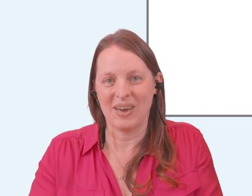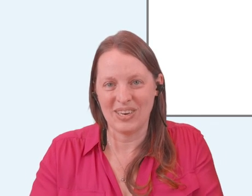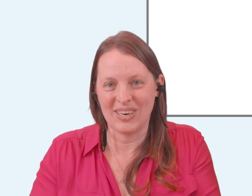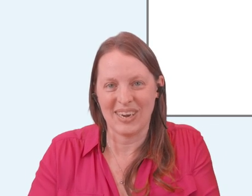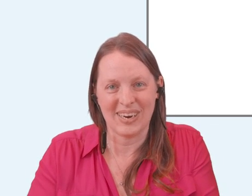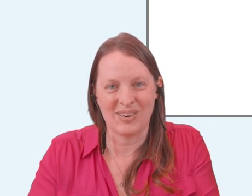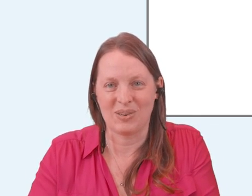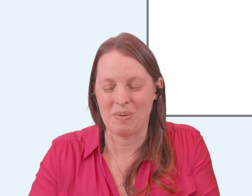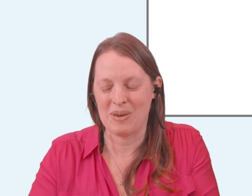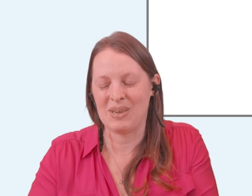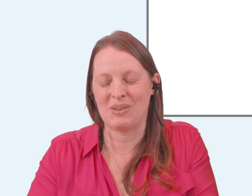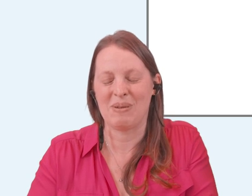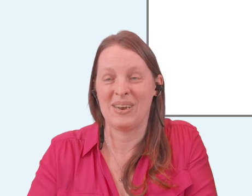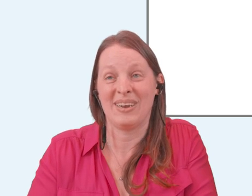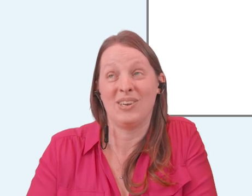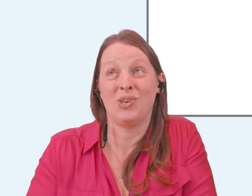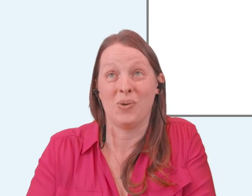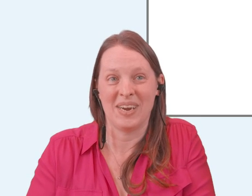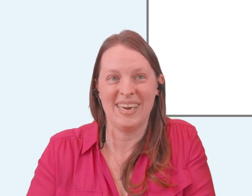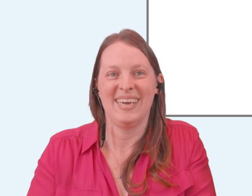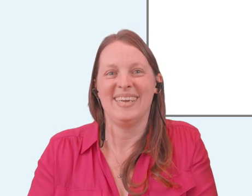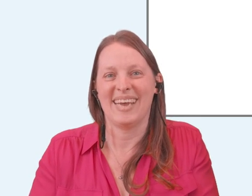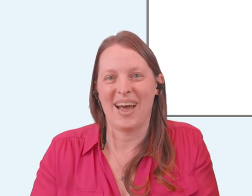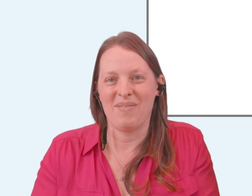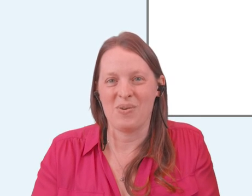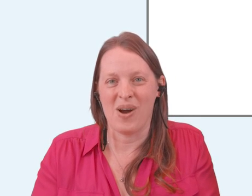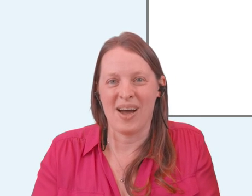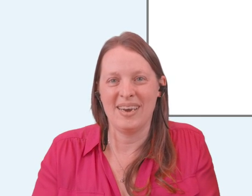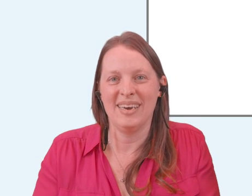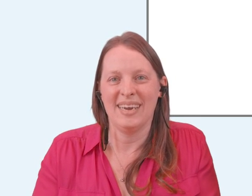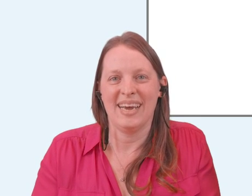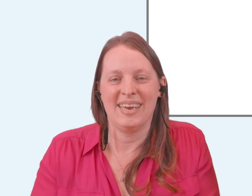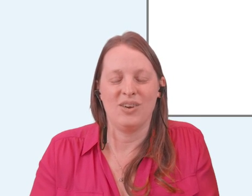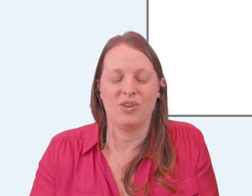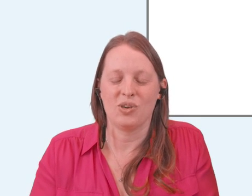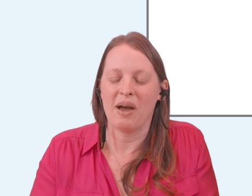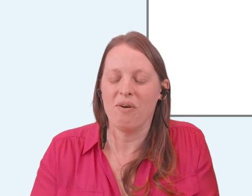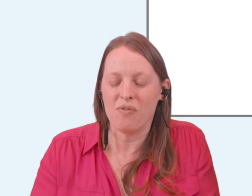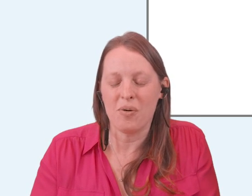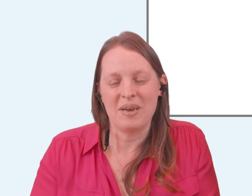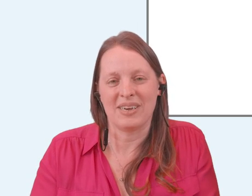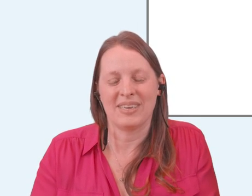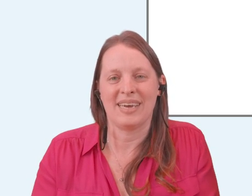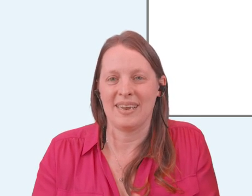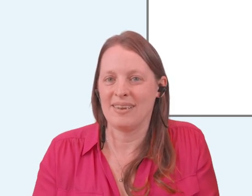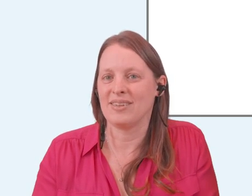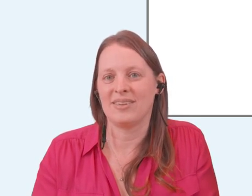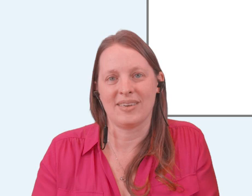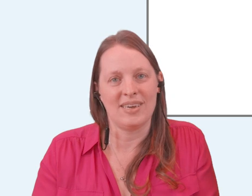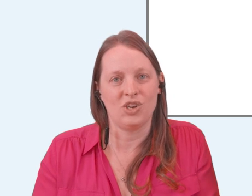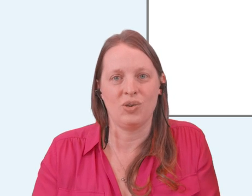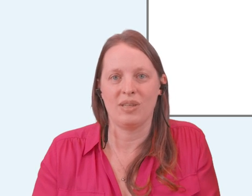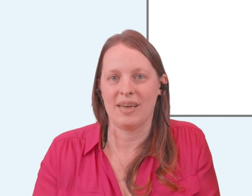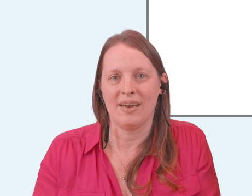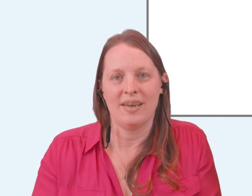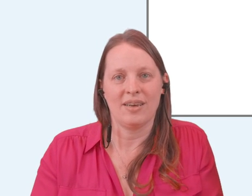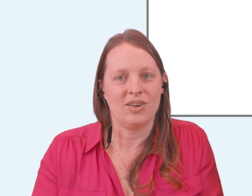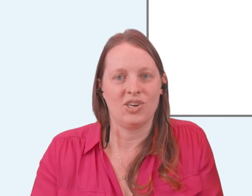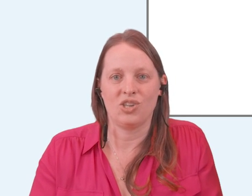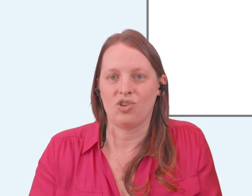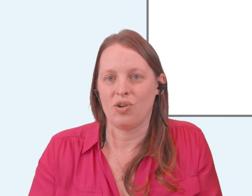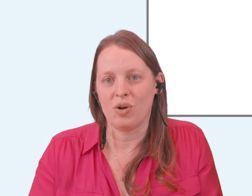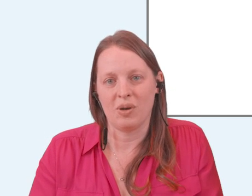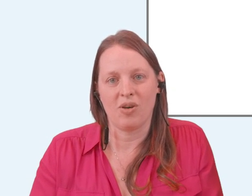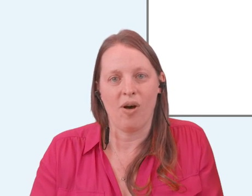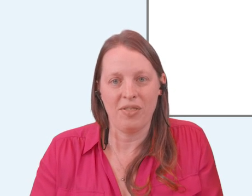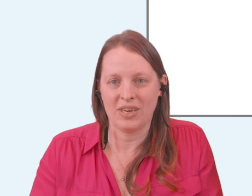so much, Dr. Zuma. It has been a joy to have you on, and you're so helpful because, again, this is an issue that